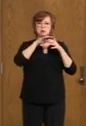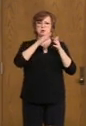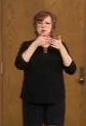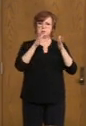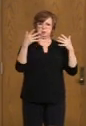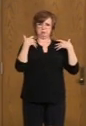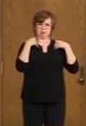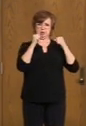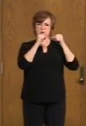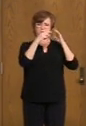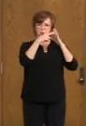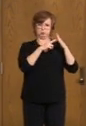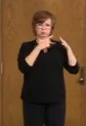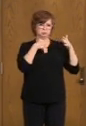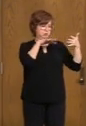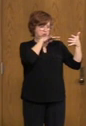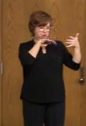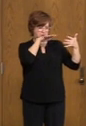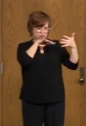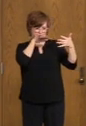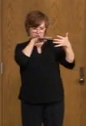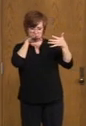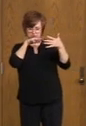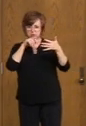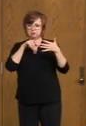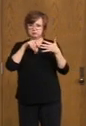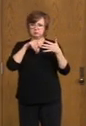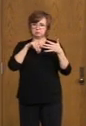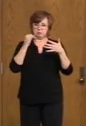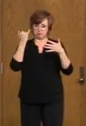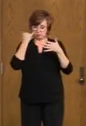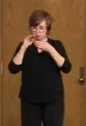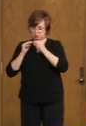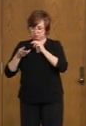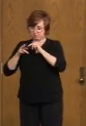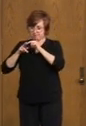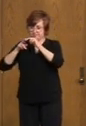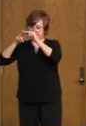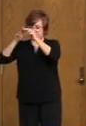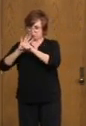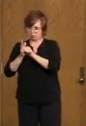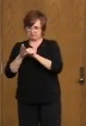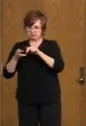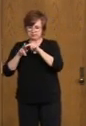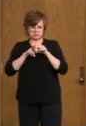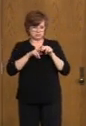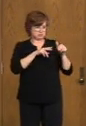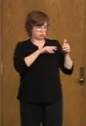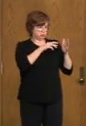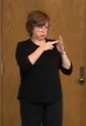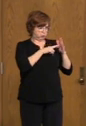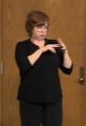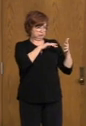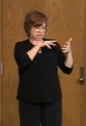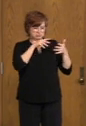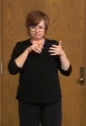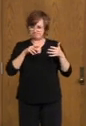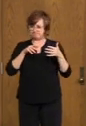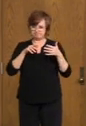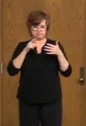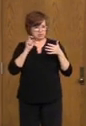remain high or keep trending up. But I want to say clearly that our current measures, if they are complied with by,